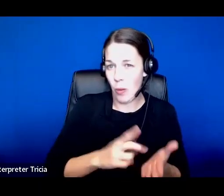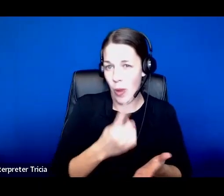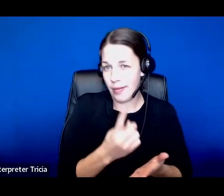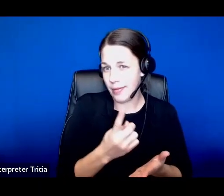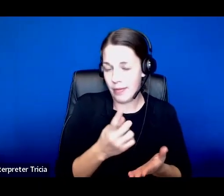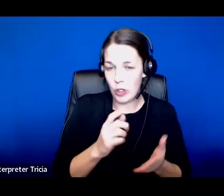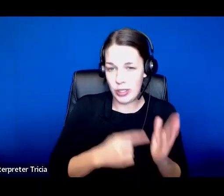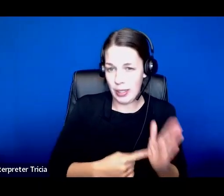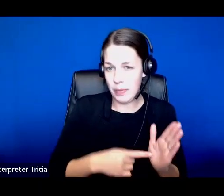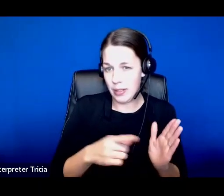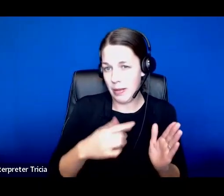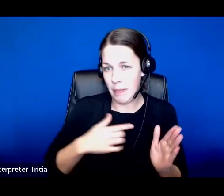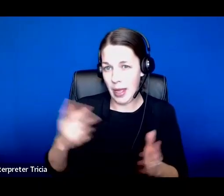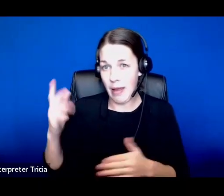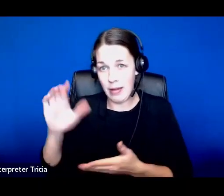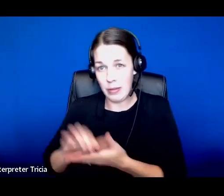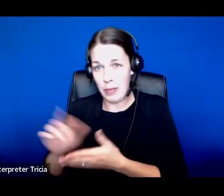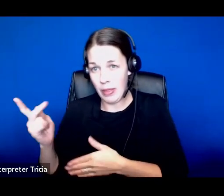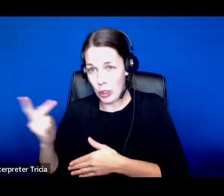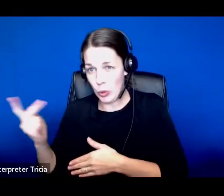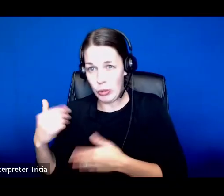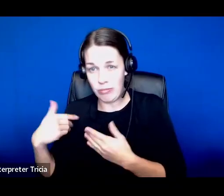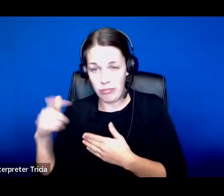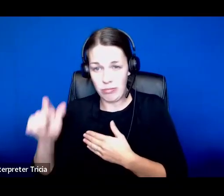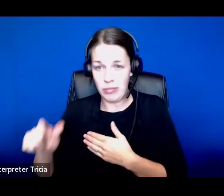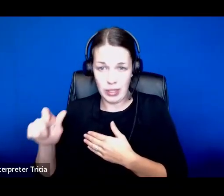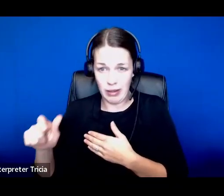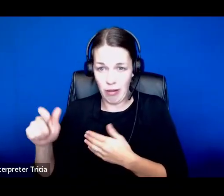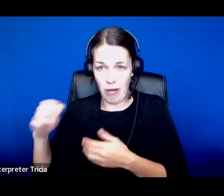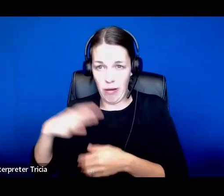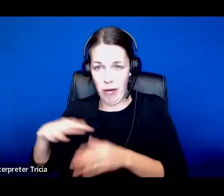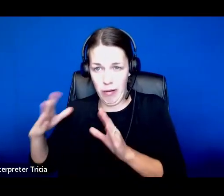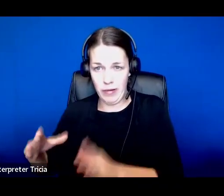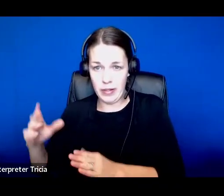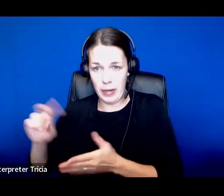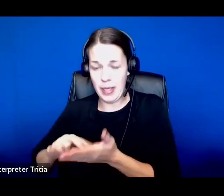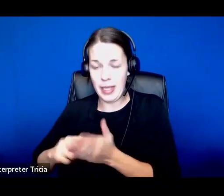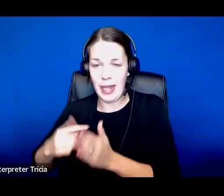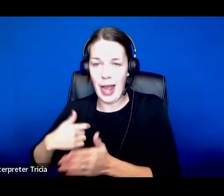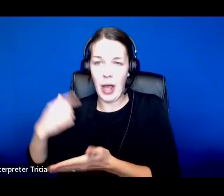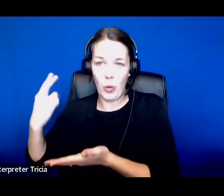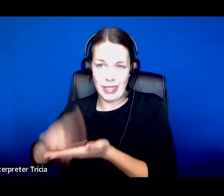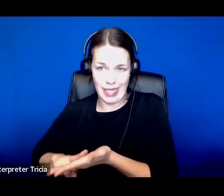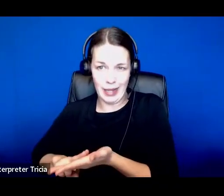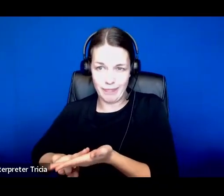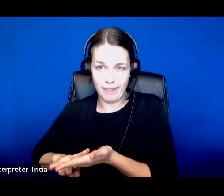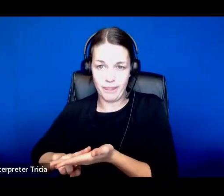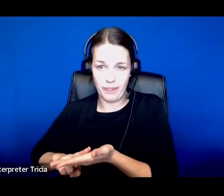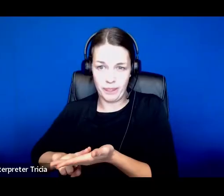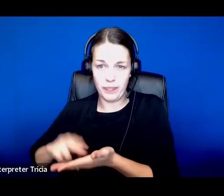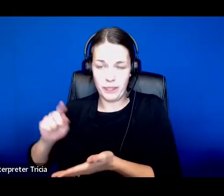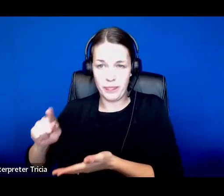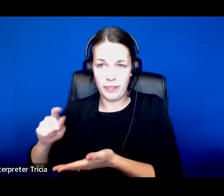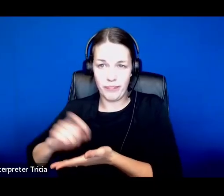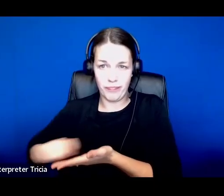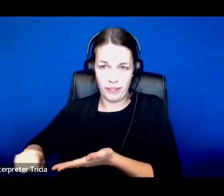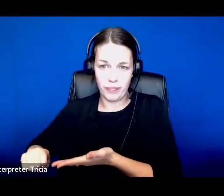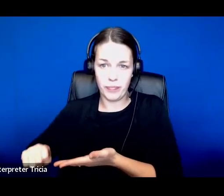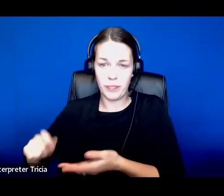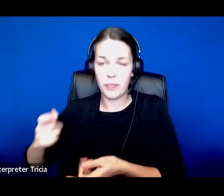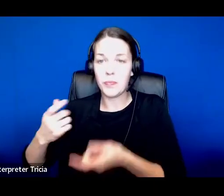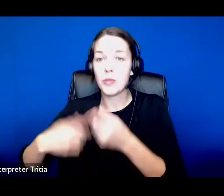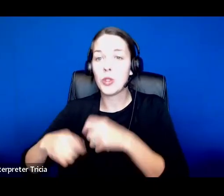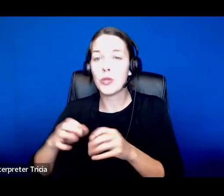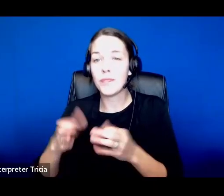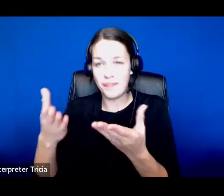for example, if me and my husband were going to name a beneficiary, I would sign as the